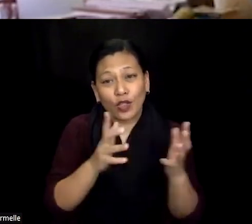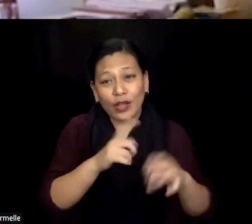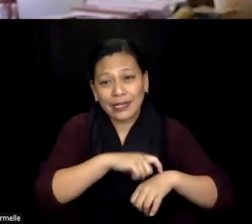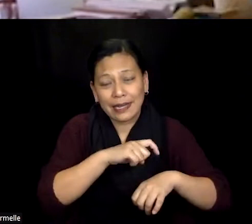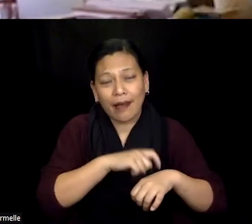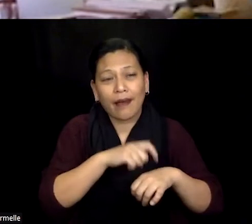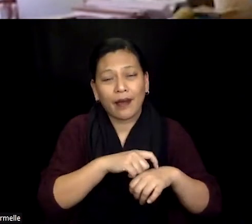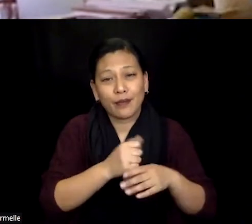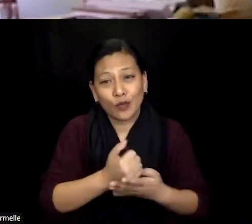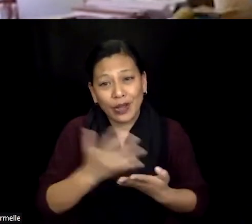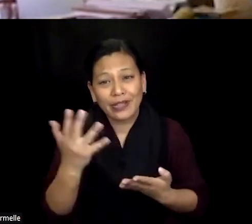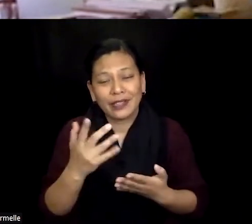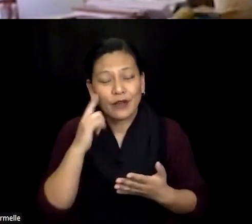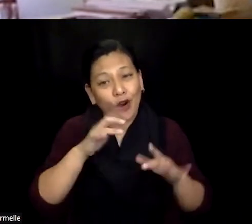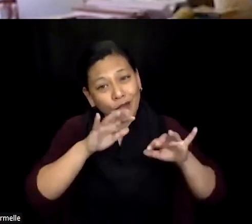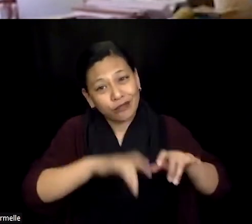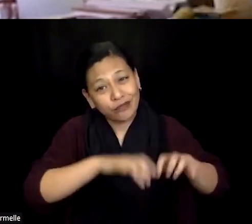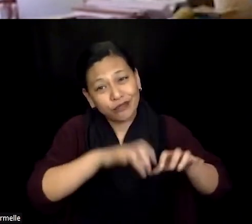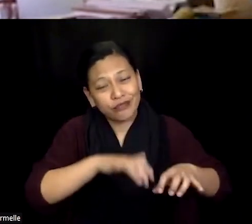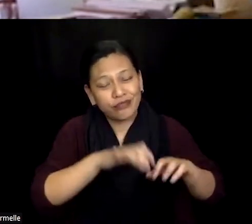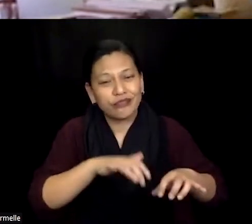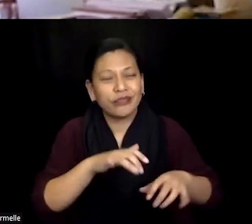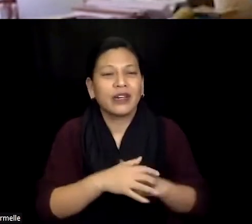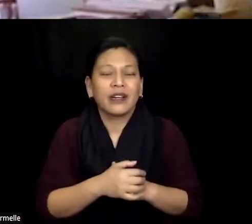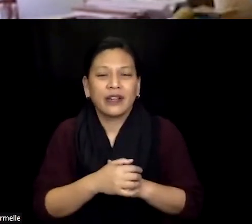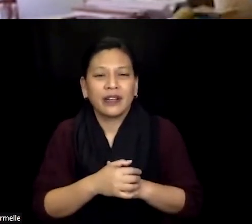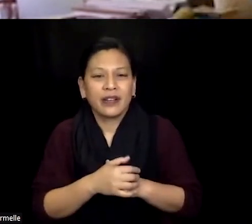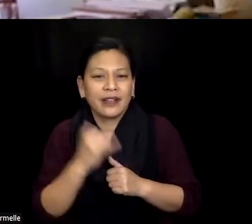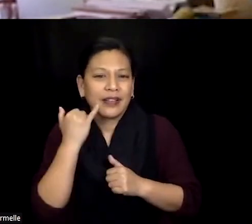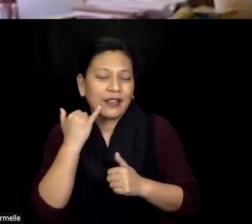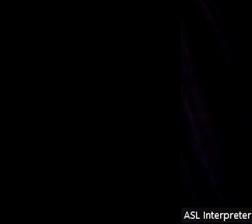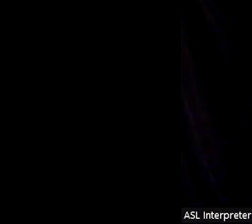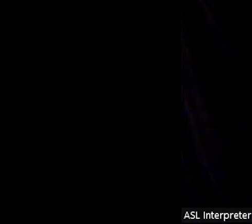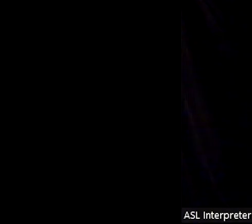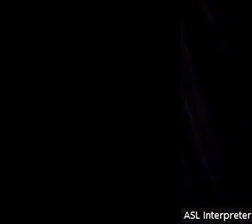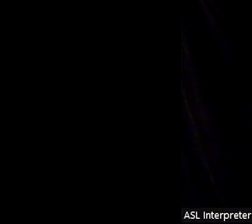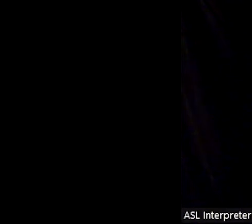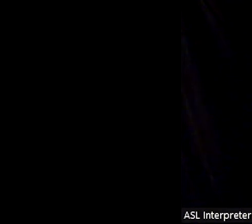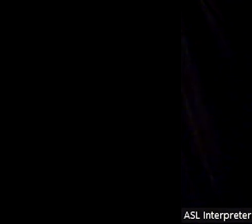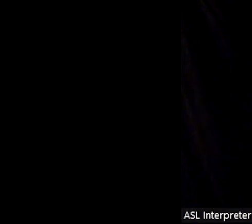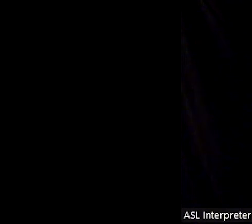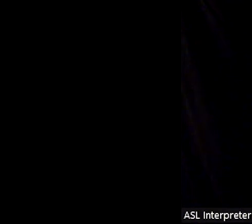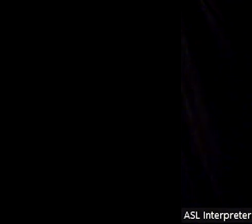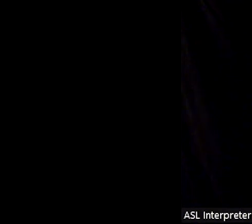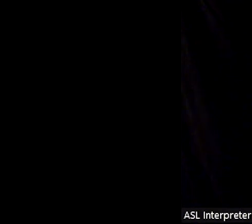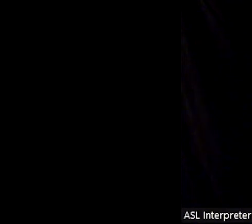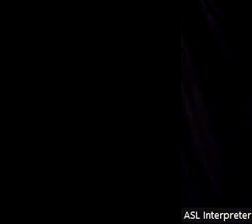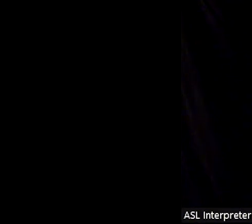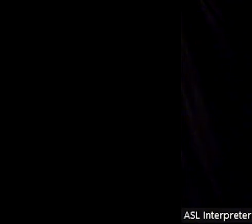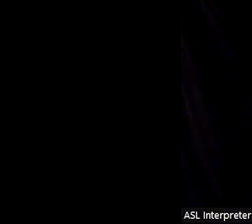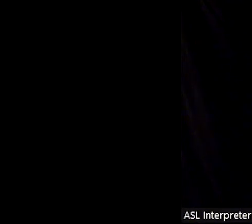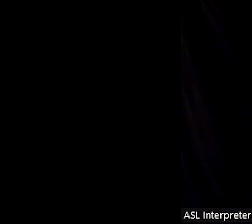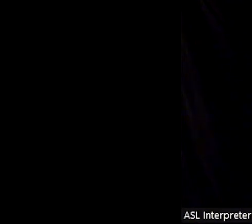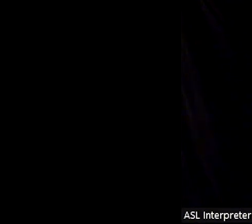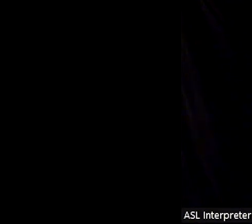than actually making something that could make you a better candidate or make your future scripts more valuable. I think that might be a hard reality to face